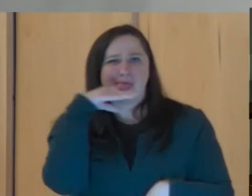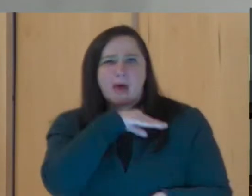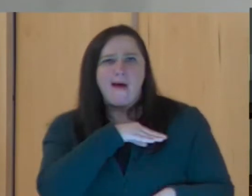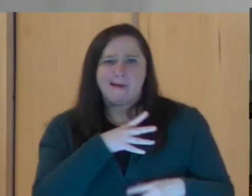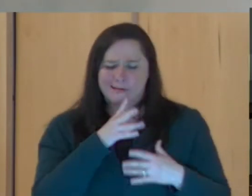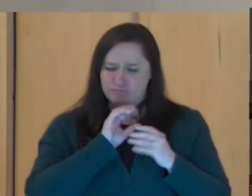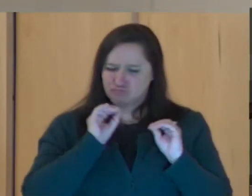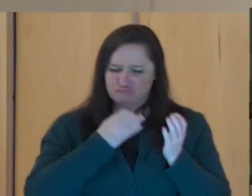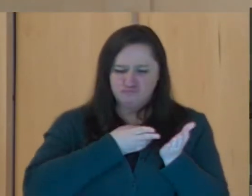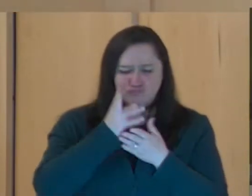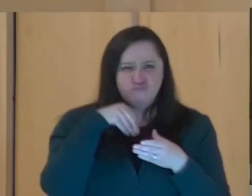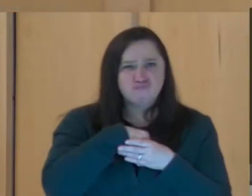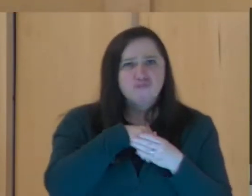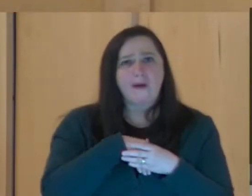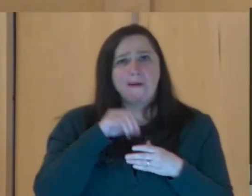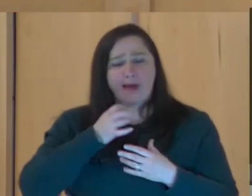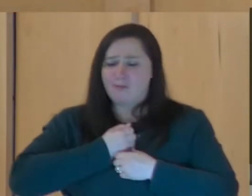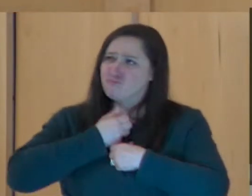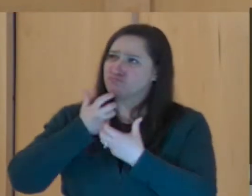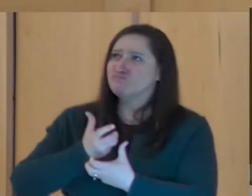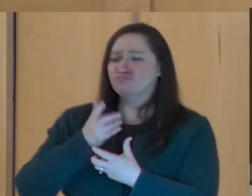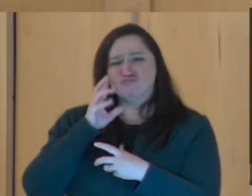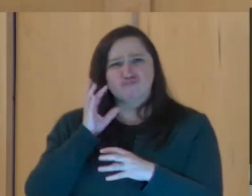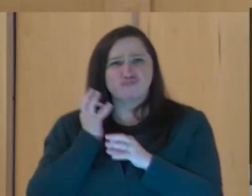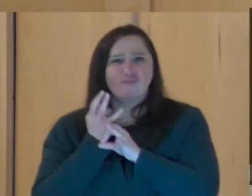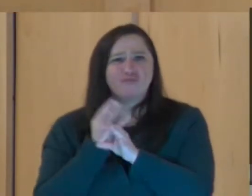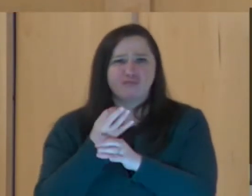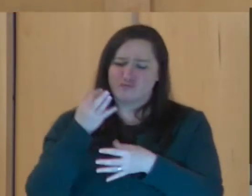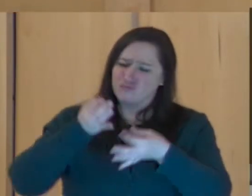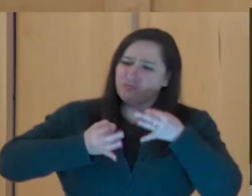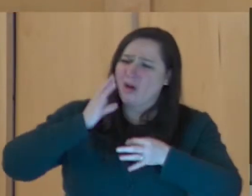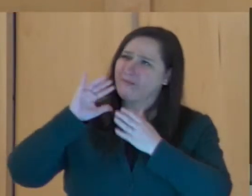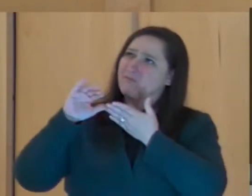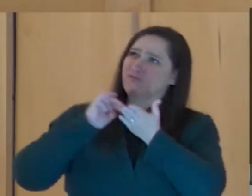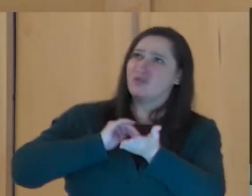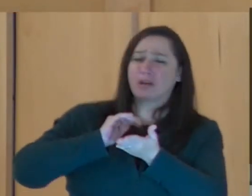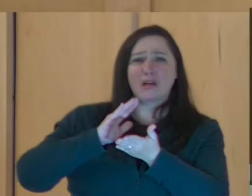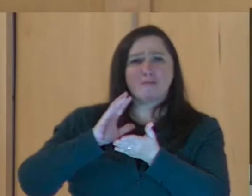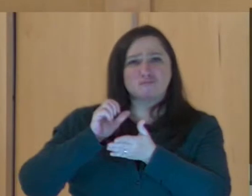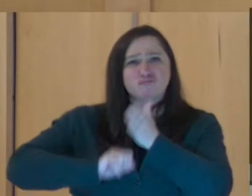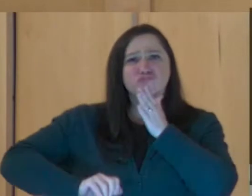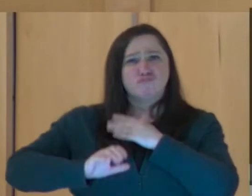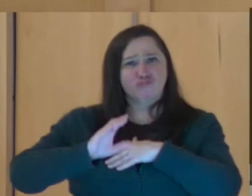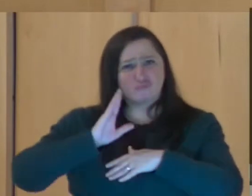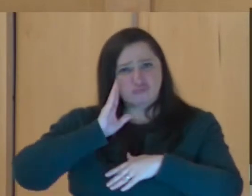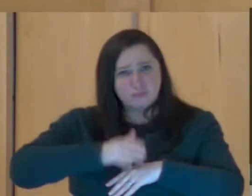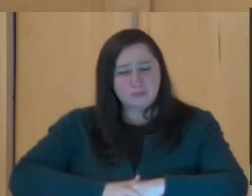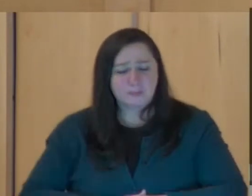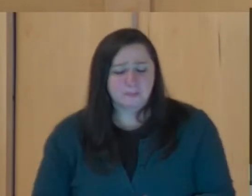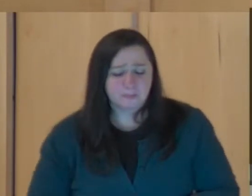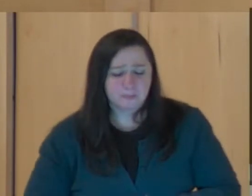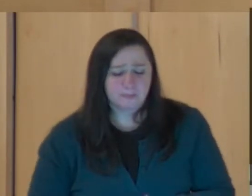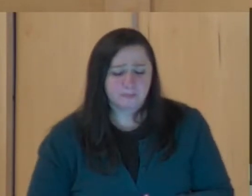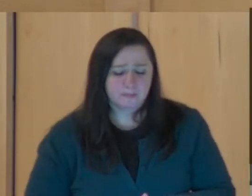If we confess our sins, he is faithful and just to forgive us our sins and to cleanse us from all unrighteousness.